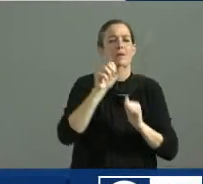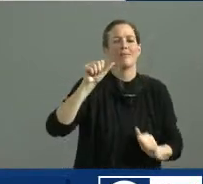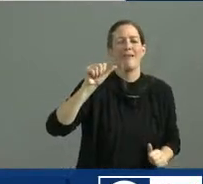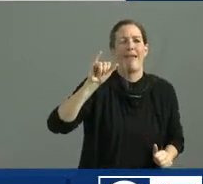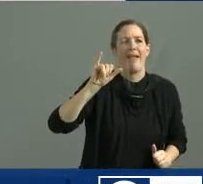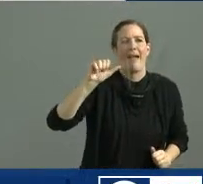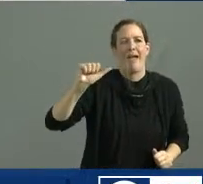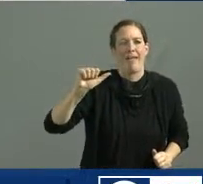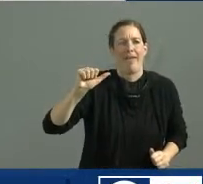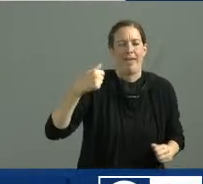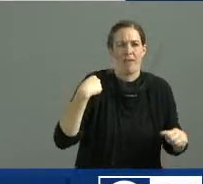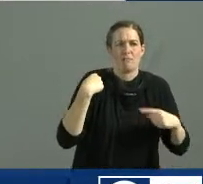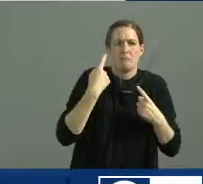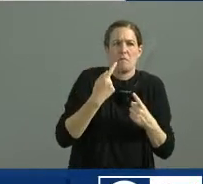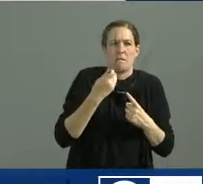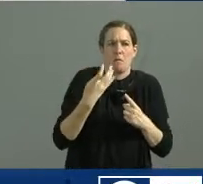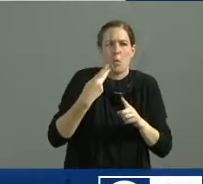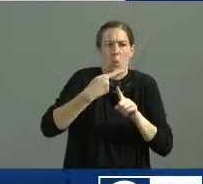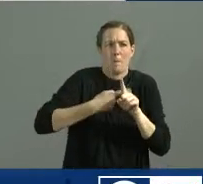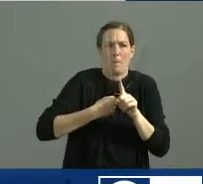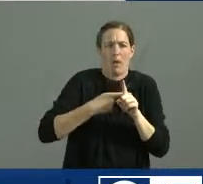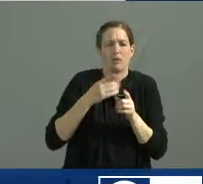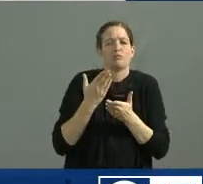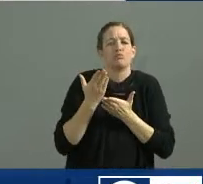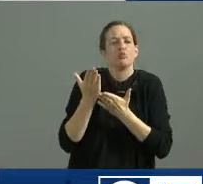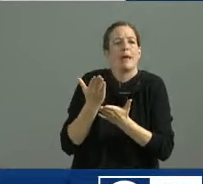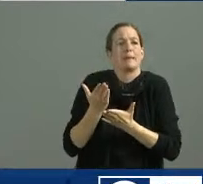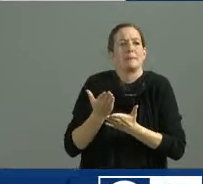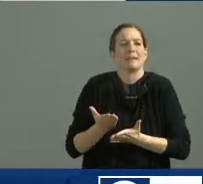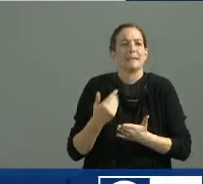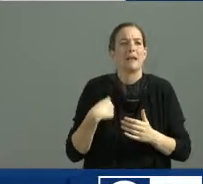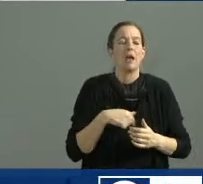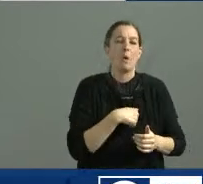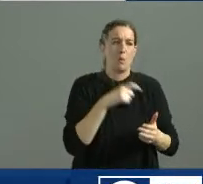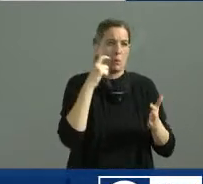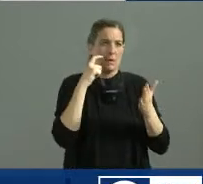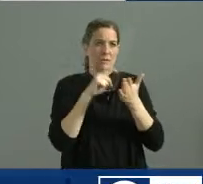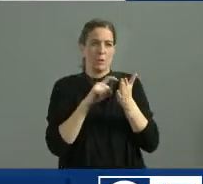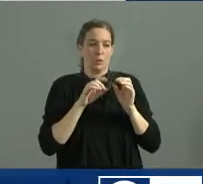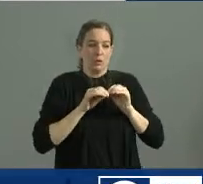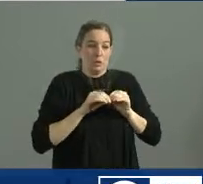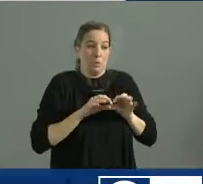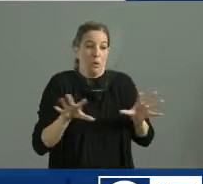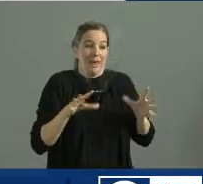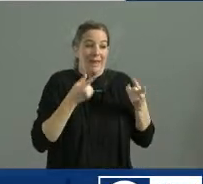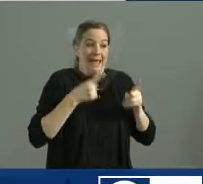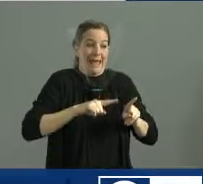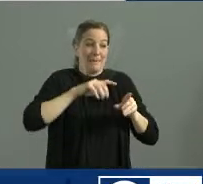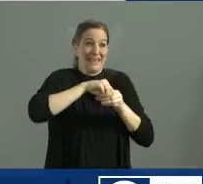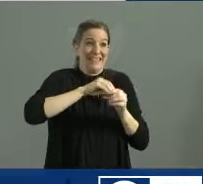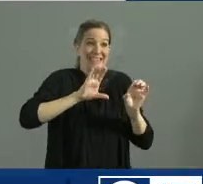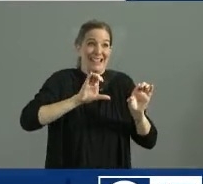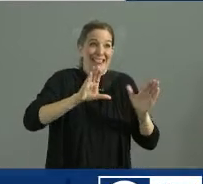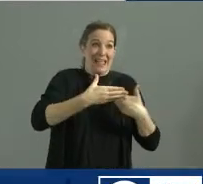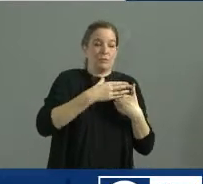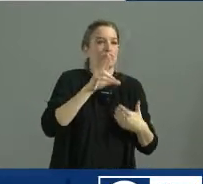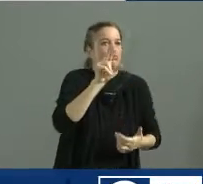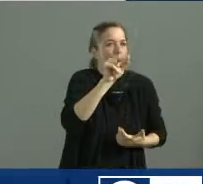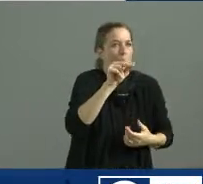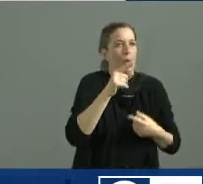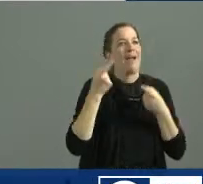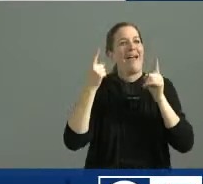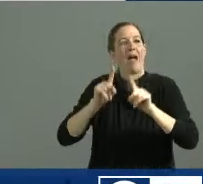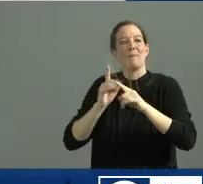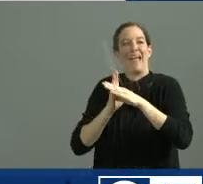recommendations. What we were seeing was that spread wasn't occurring in classroom. It was after school activities, including some of those